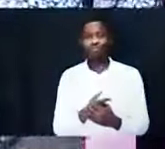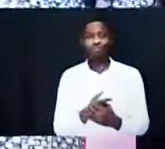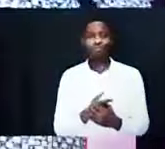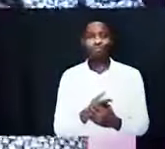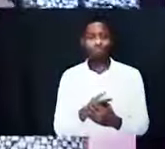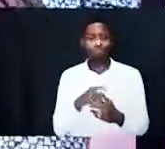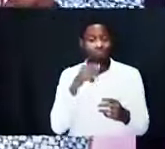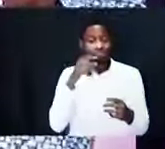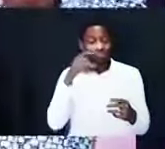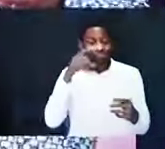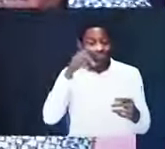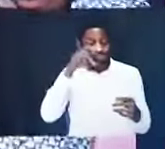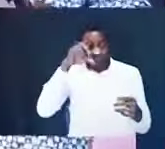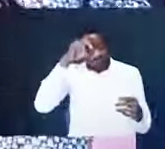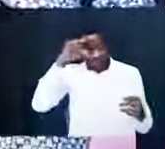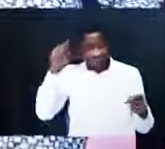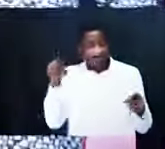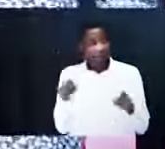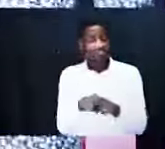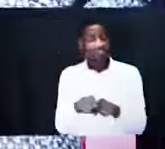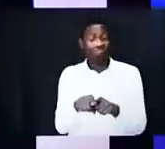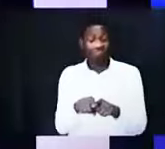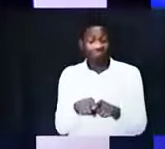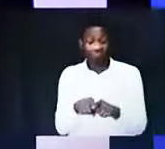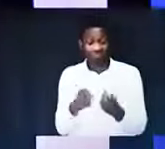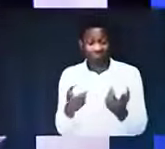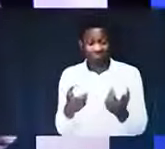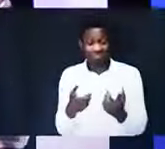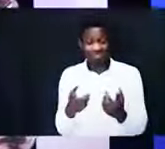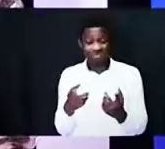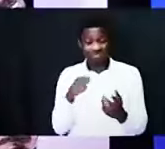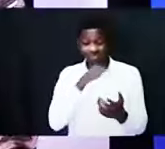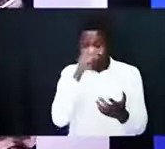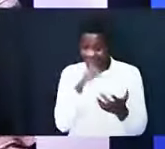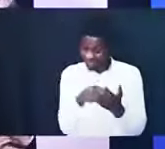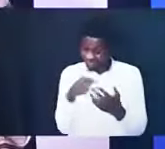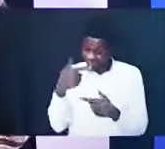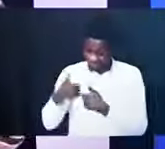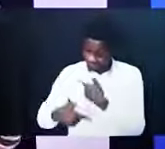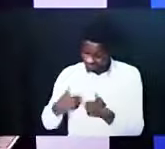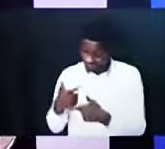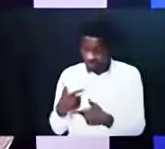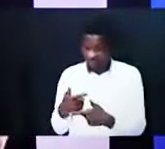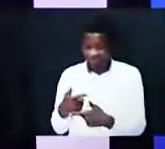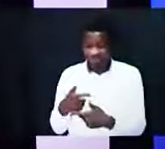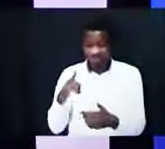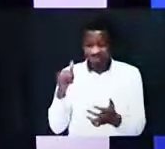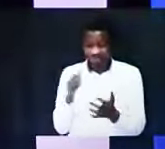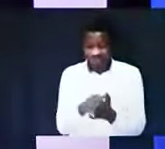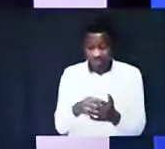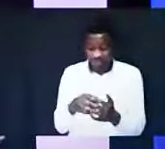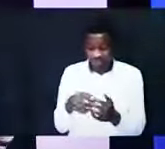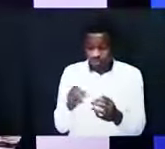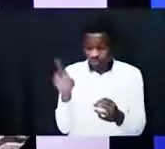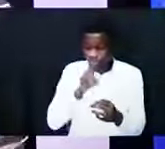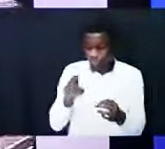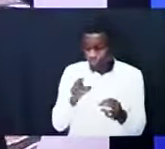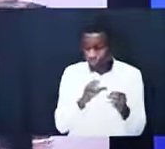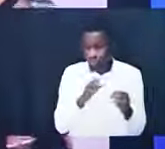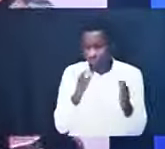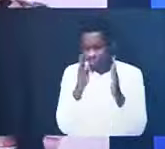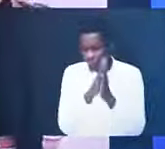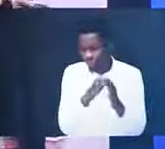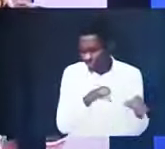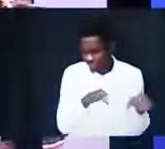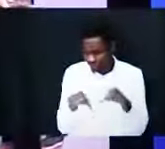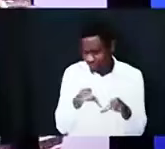See, brothers, this grace that we are talking about, which is activated by prayer,